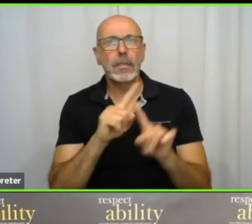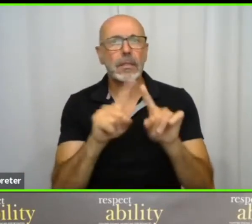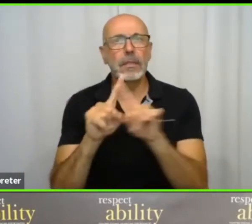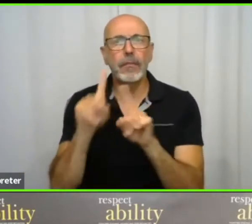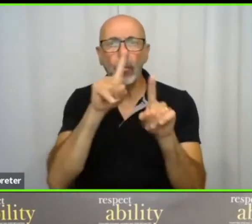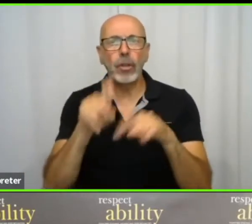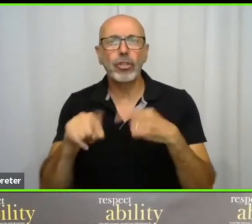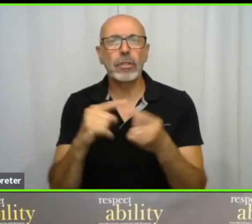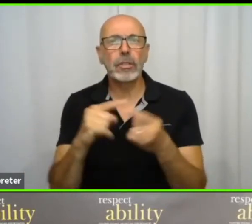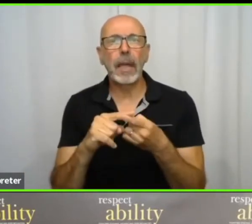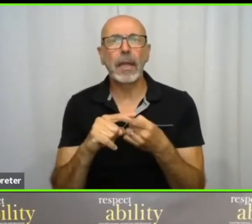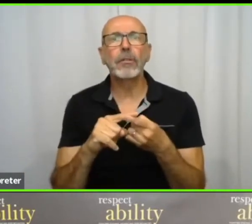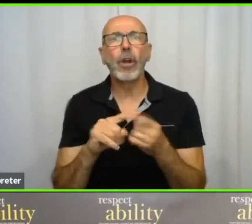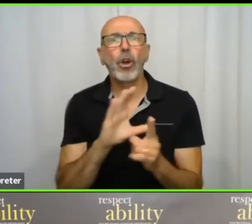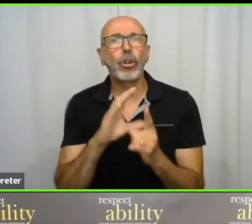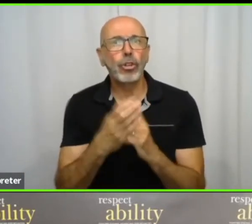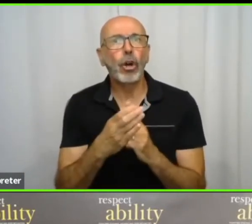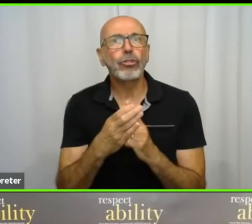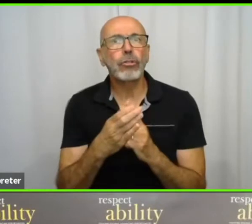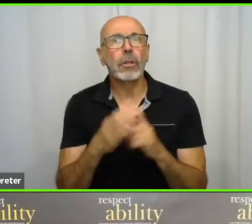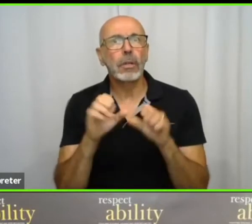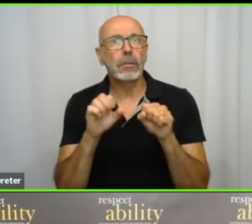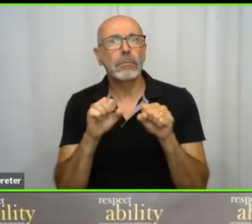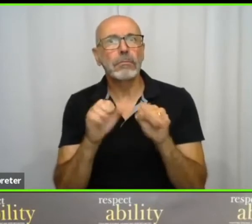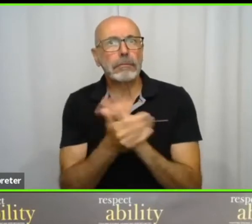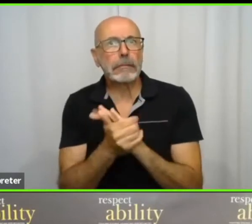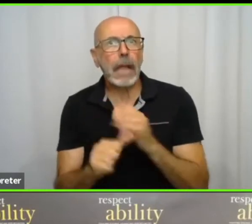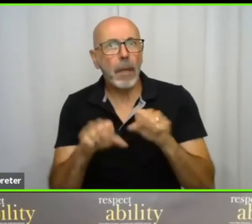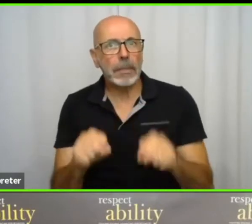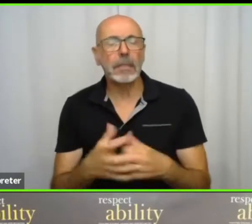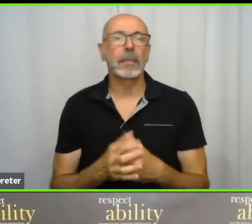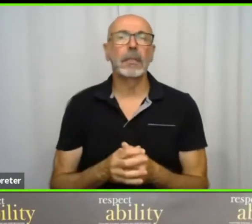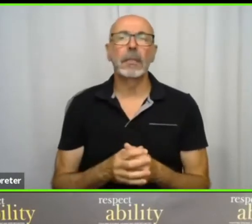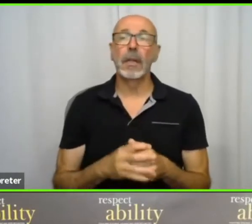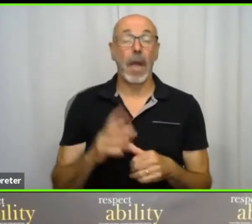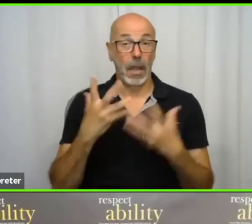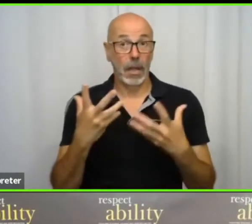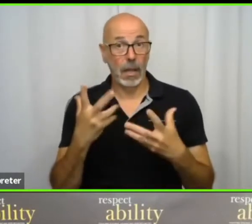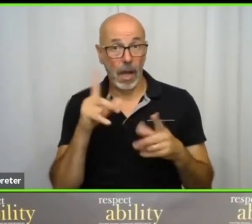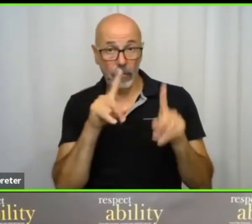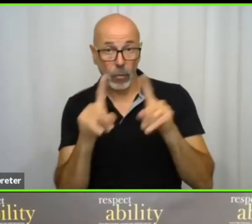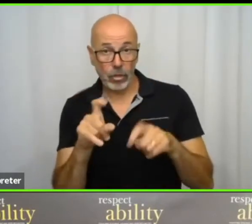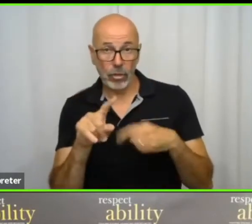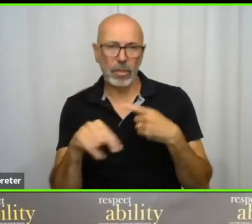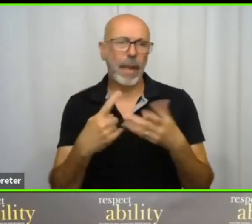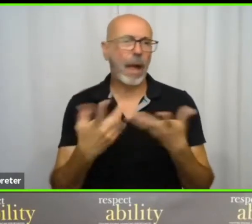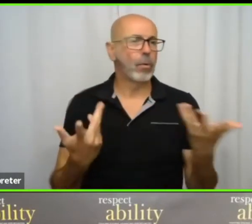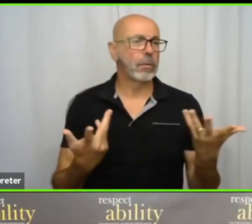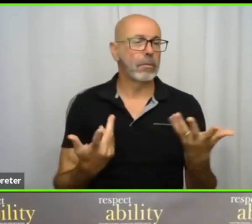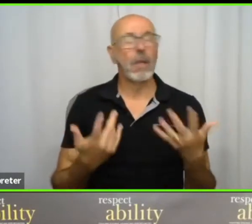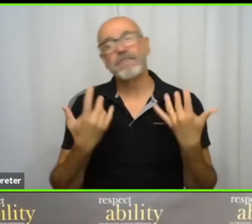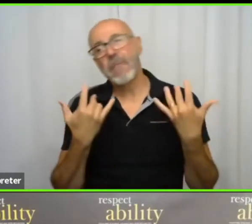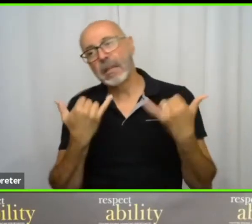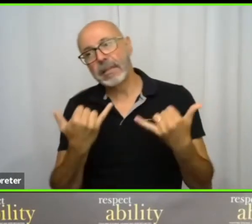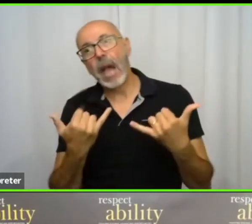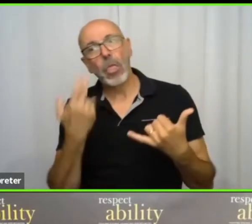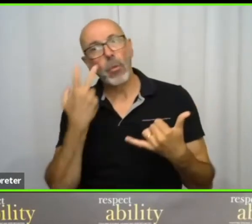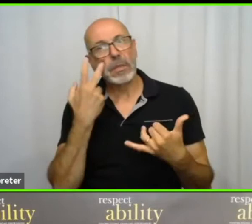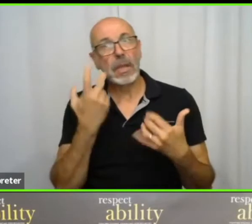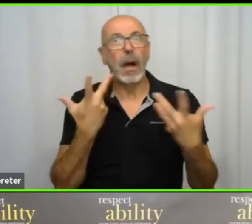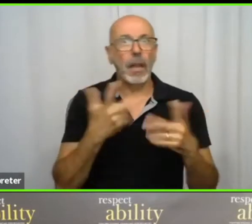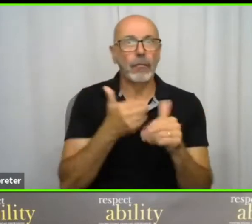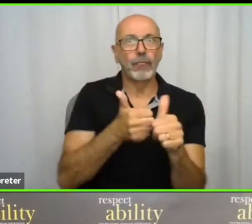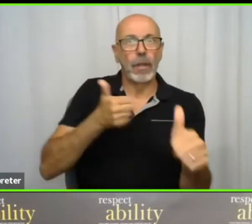asking about cultural competency, which I think is really interesting. And then also, a lot of questions about, now that we're in a remote work situation, we're